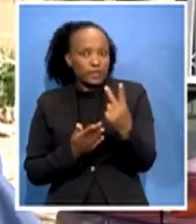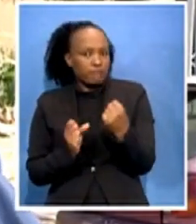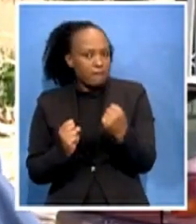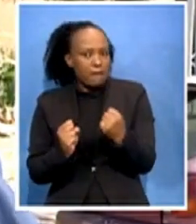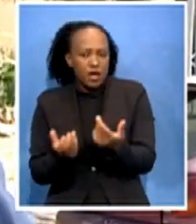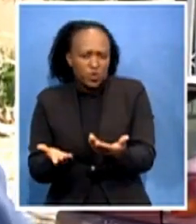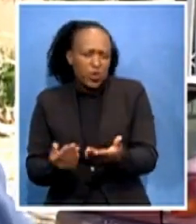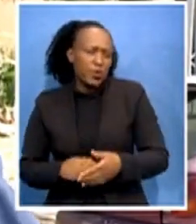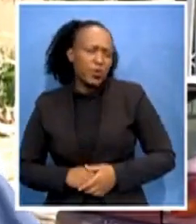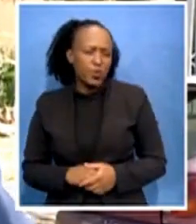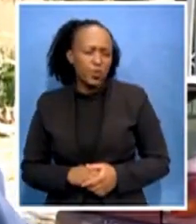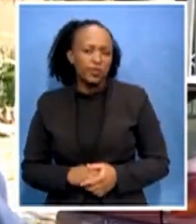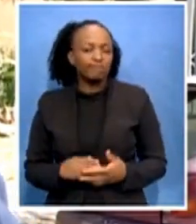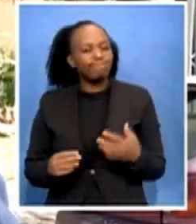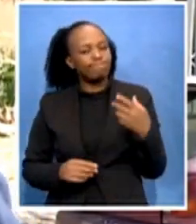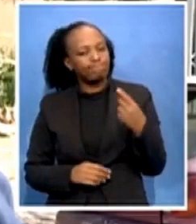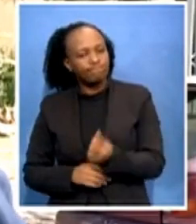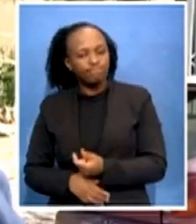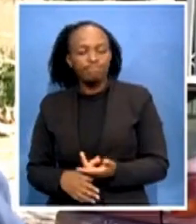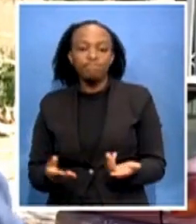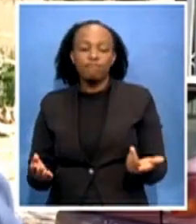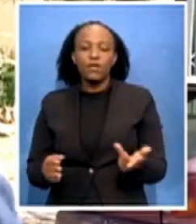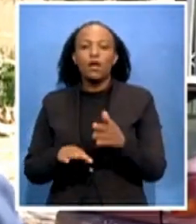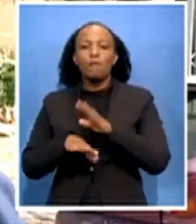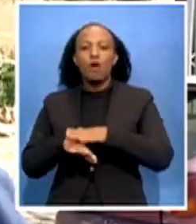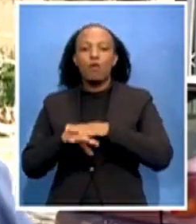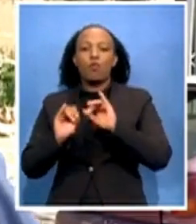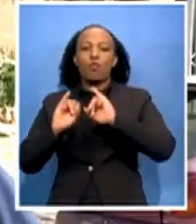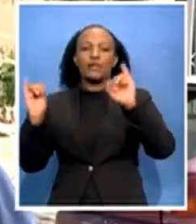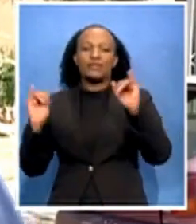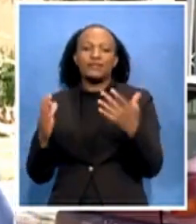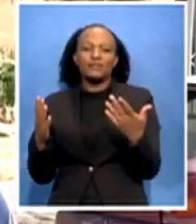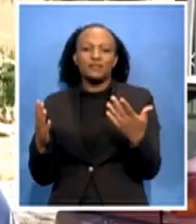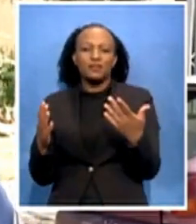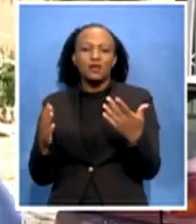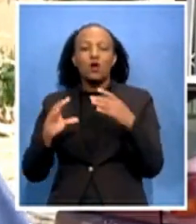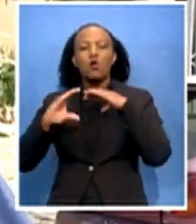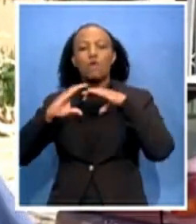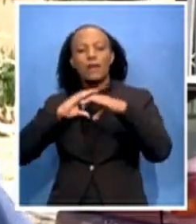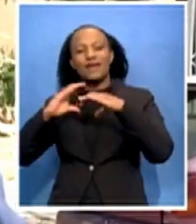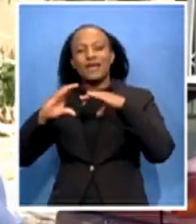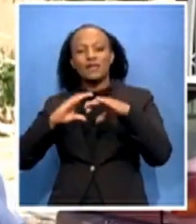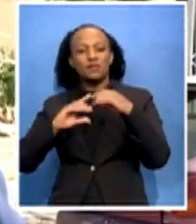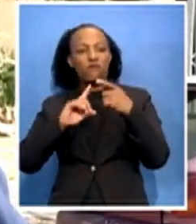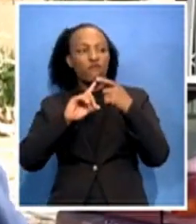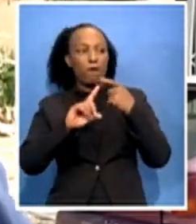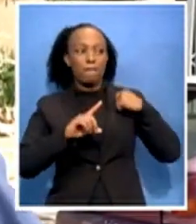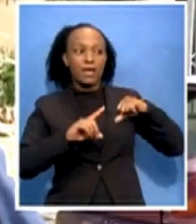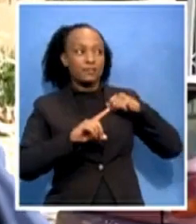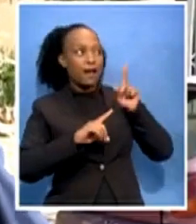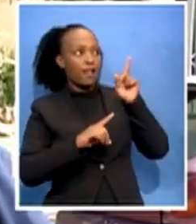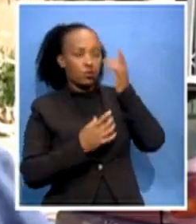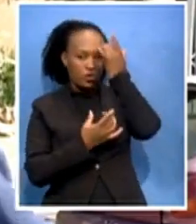or what makes matters worse, there's not even enough communication from the municipality when we are going to experience difficulties and so